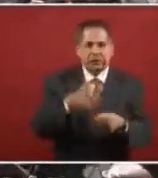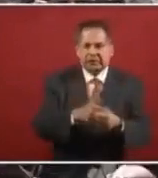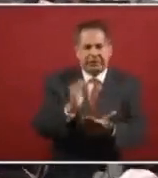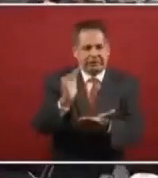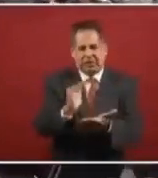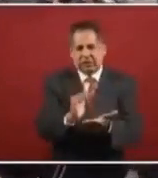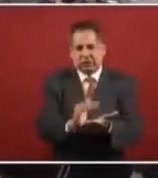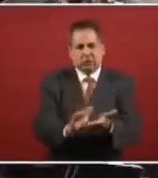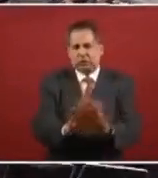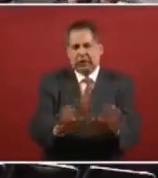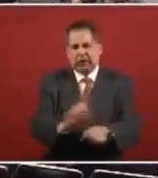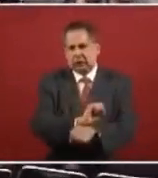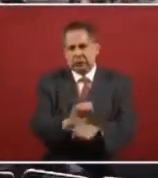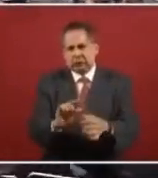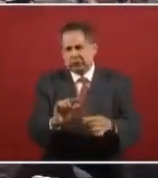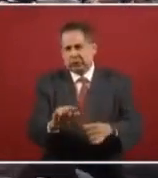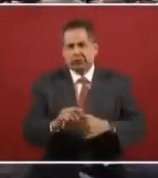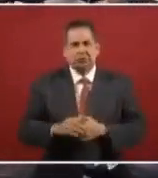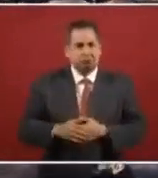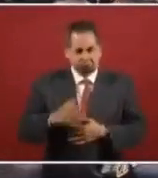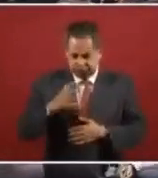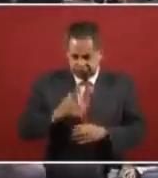delinquent activity